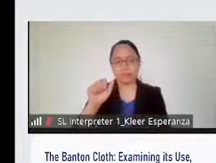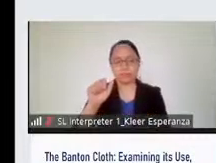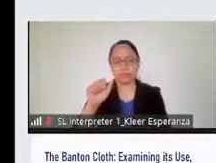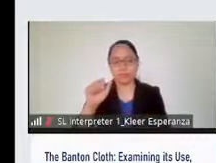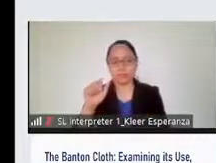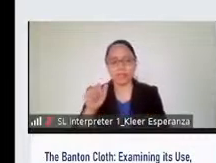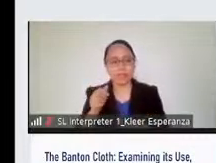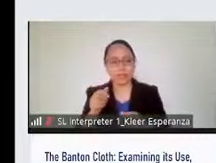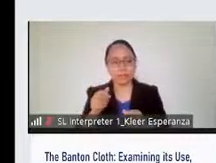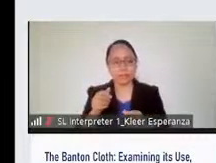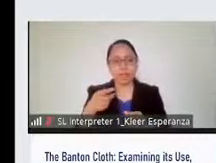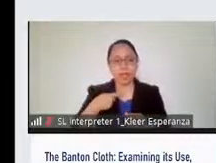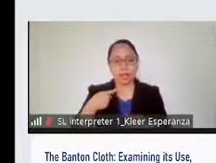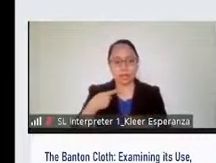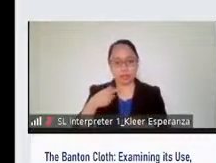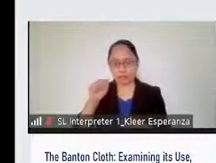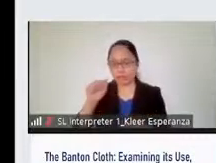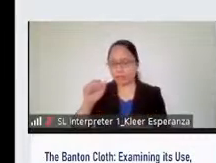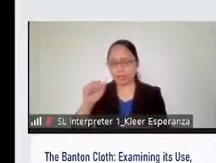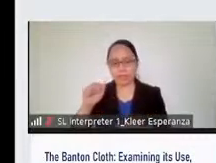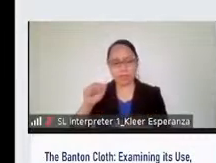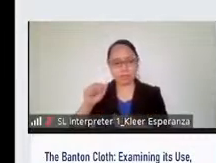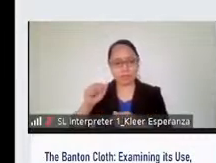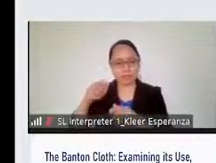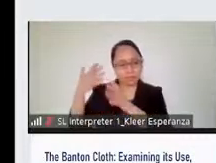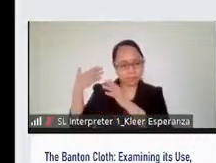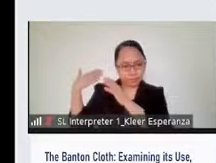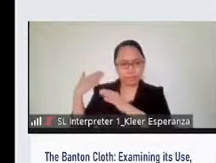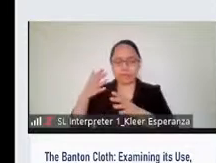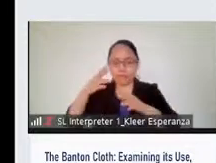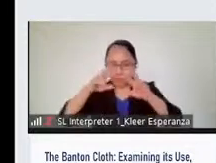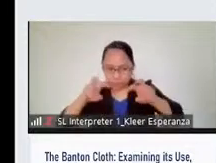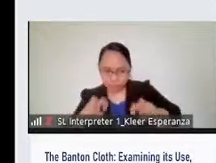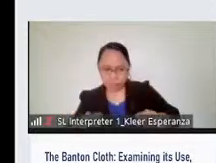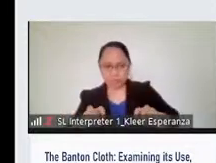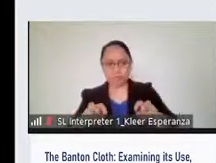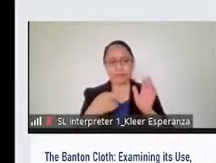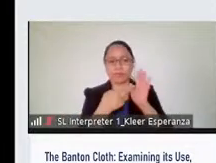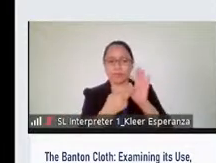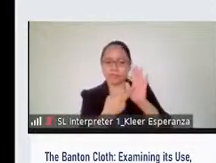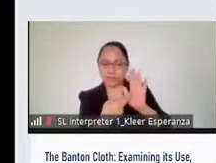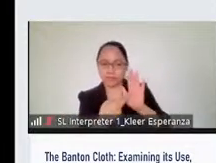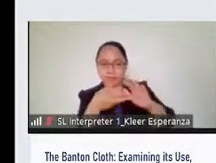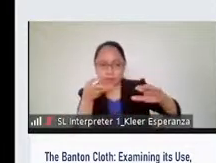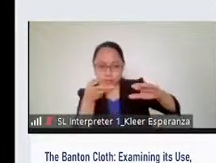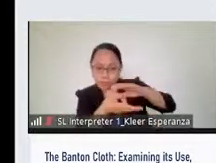of the Philippines conducted an archaeological investigation on the reported burial site in